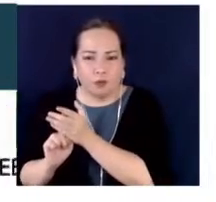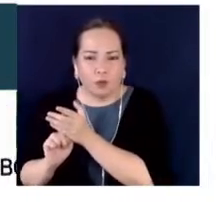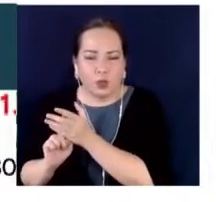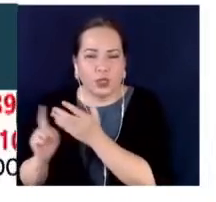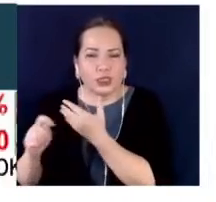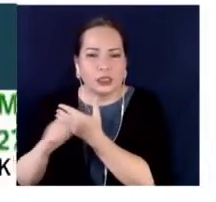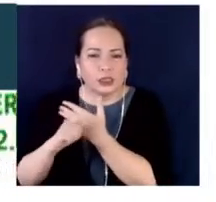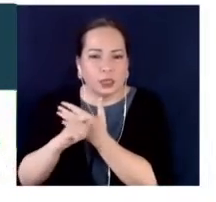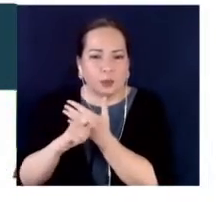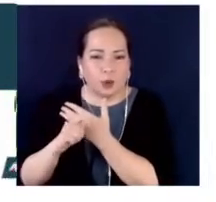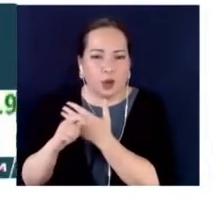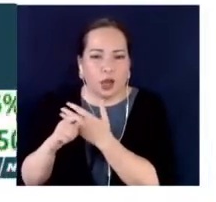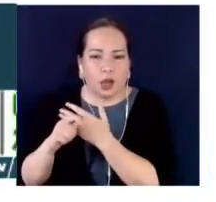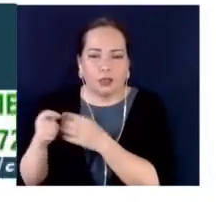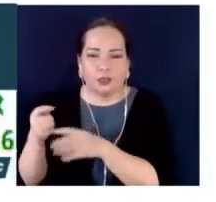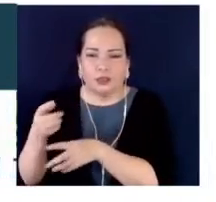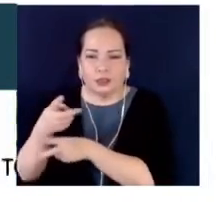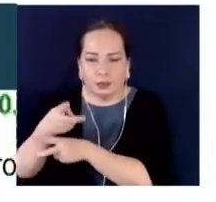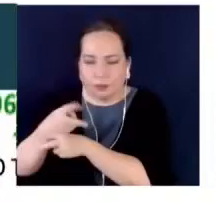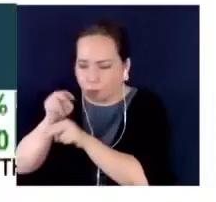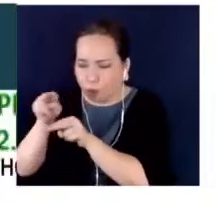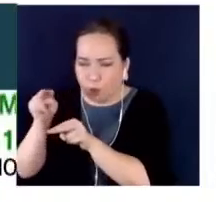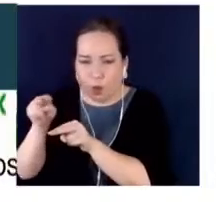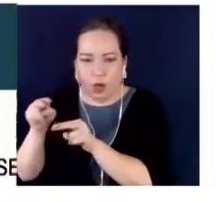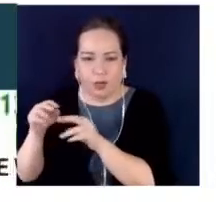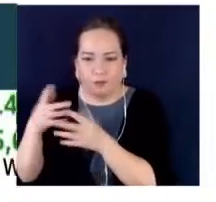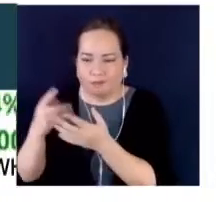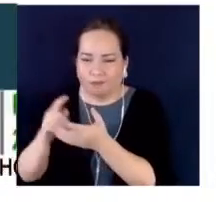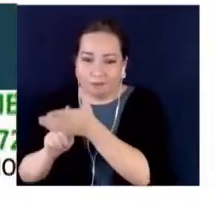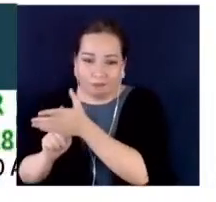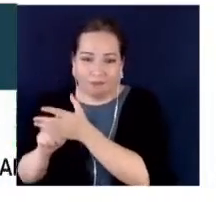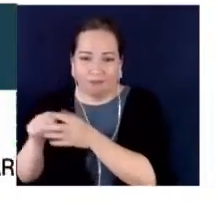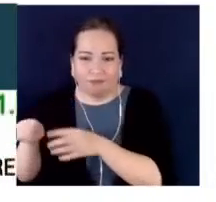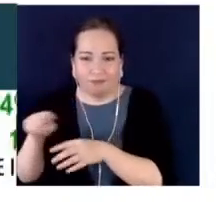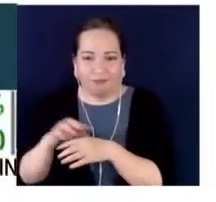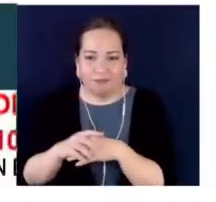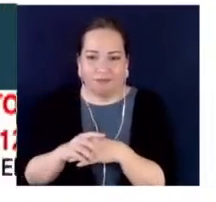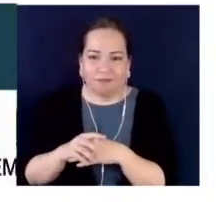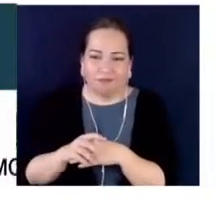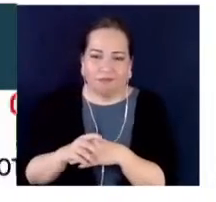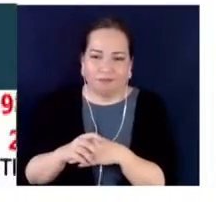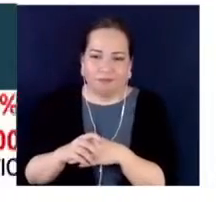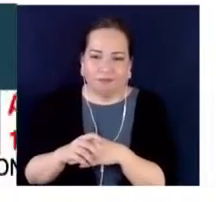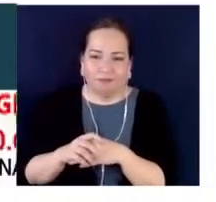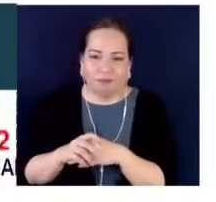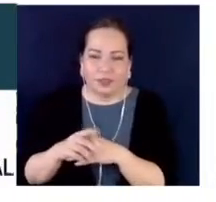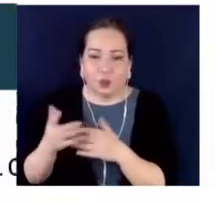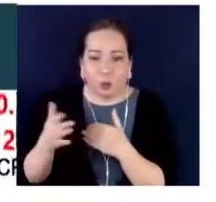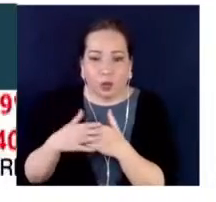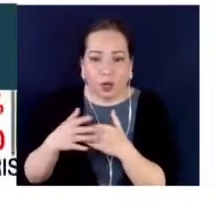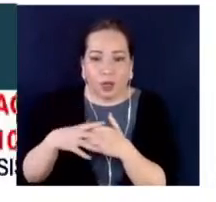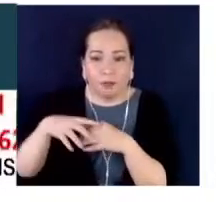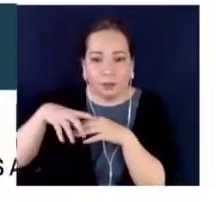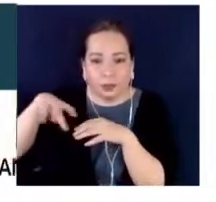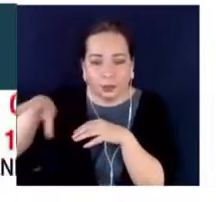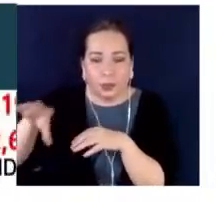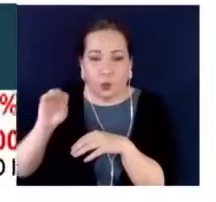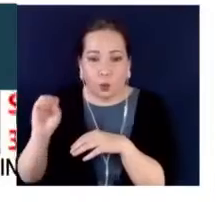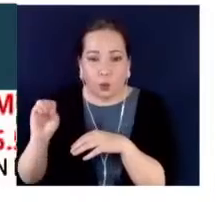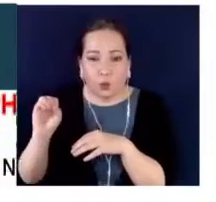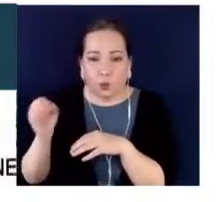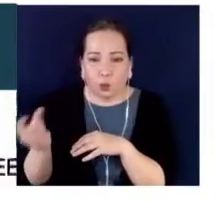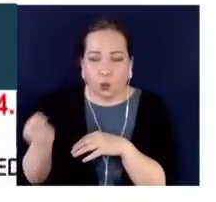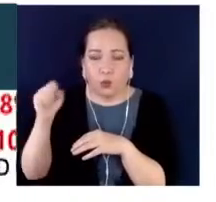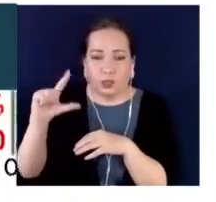temporary treatment and monitoring facilities, which is also the quarantine facilities of the local government units.